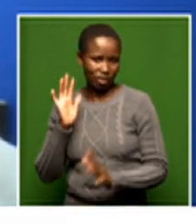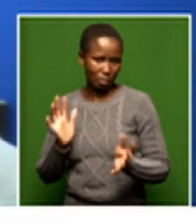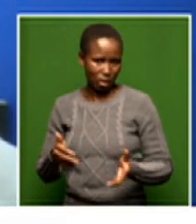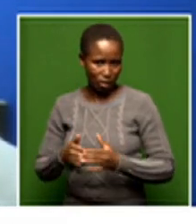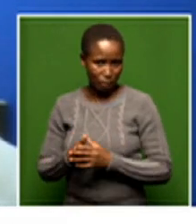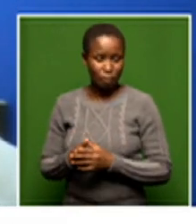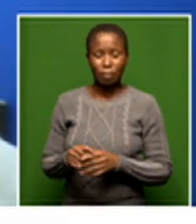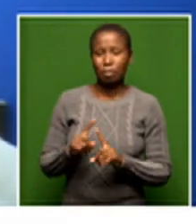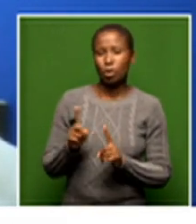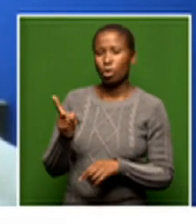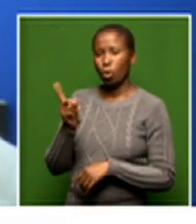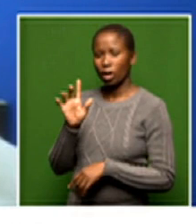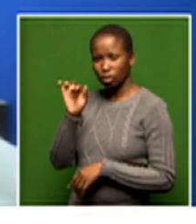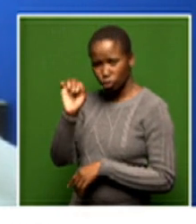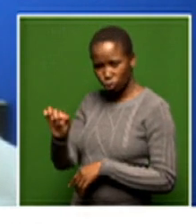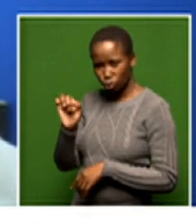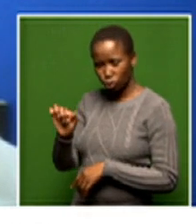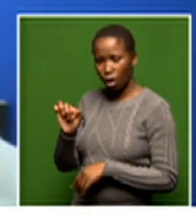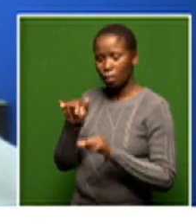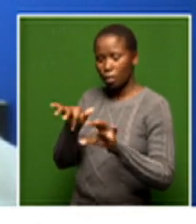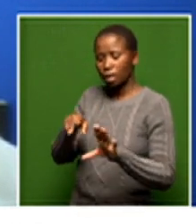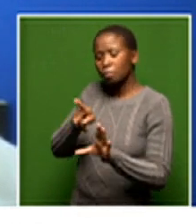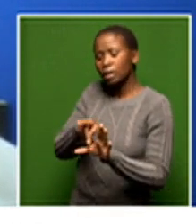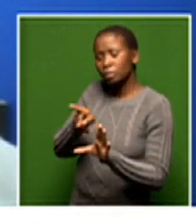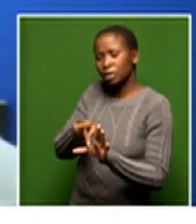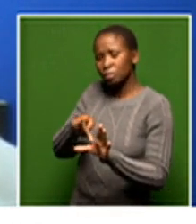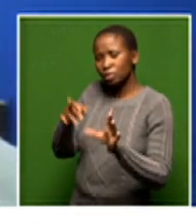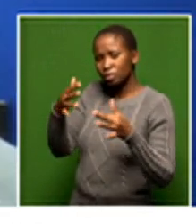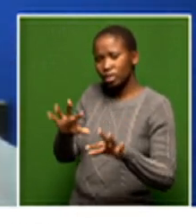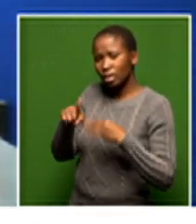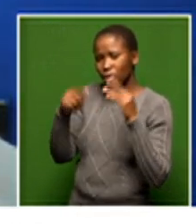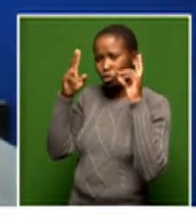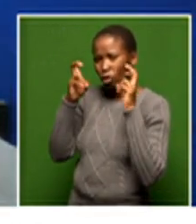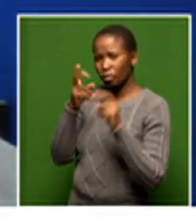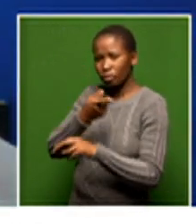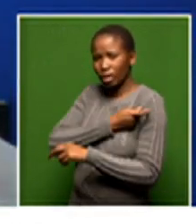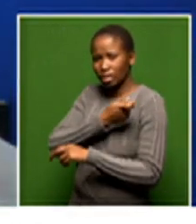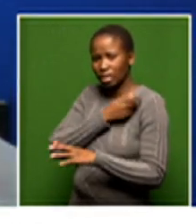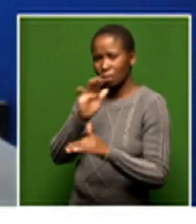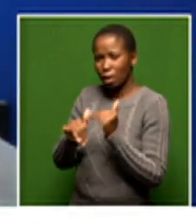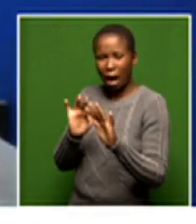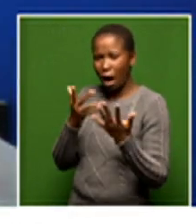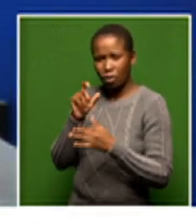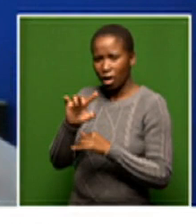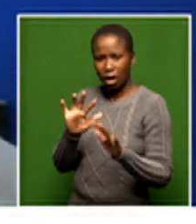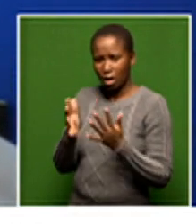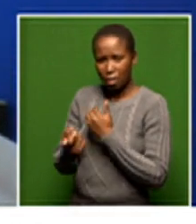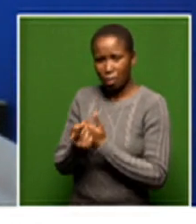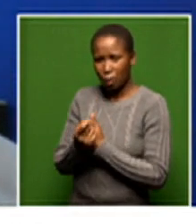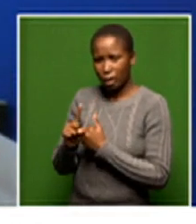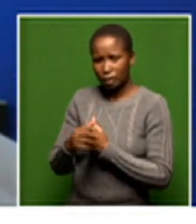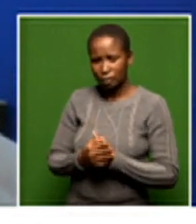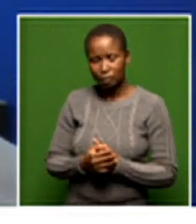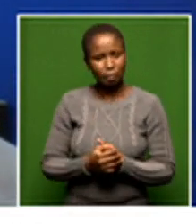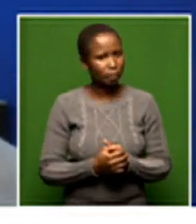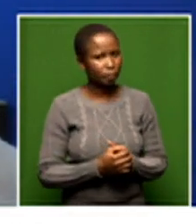the sentiments that you gathered from the participants about the vaccine and vaccination processes?